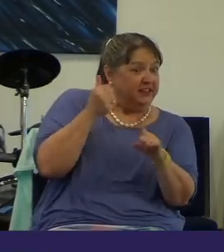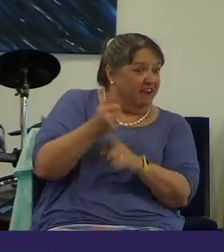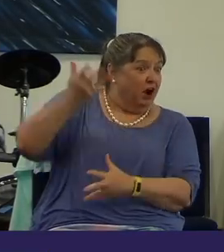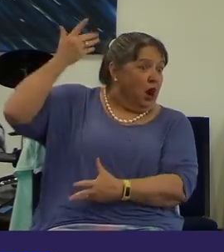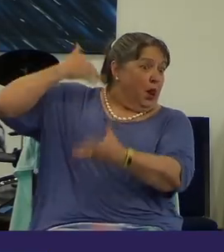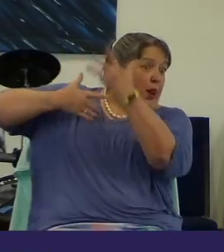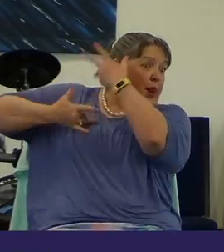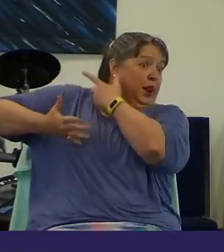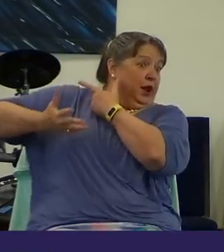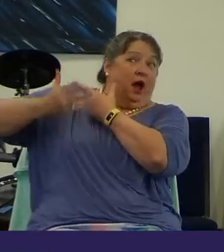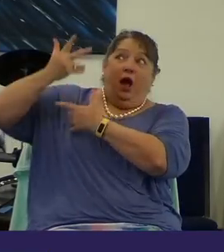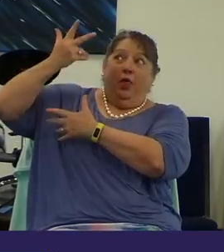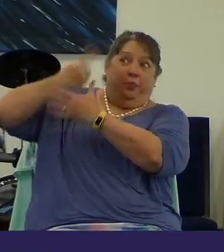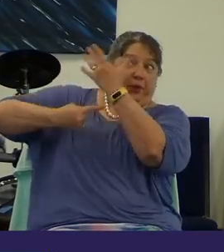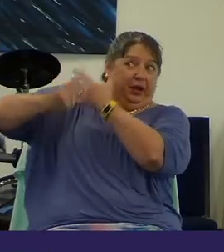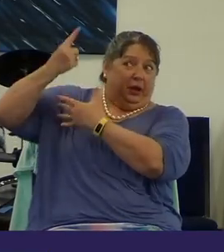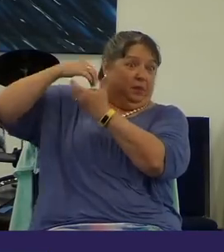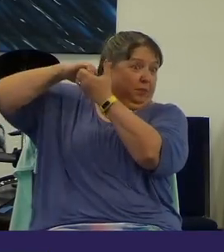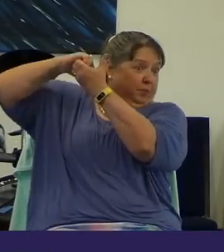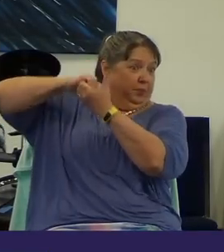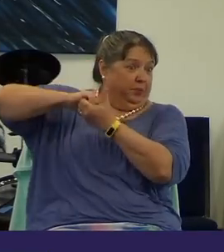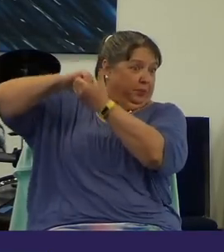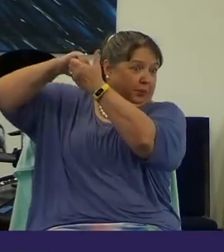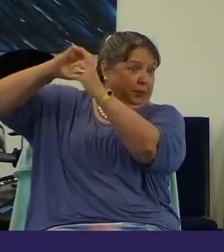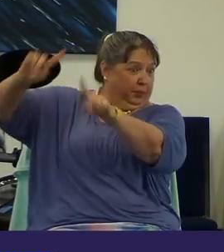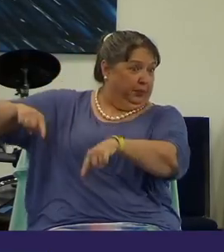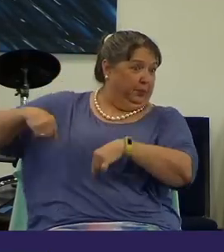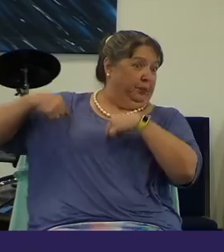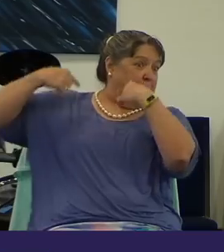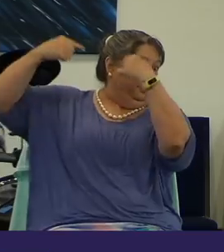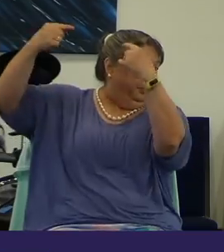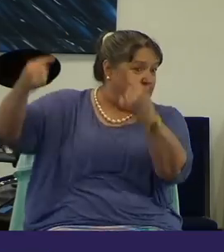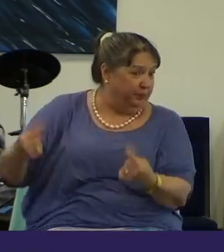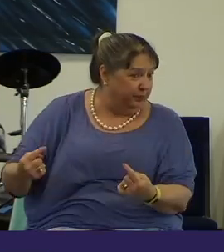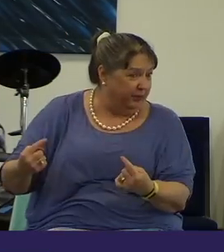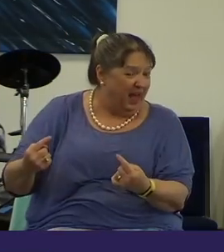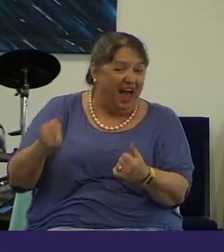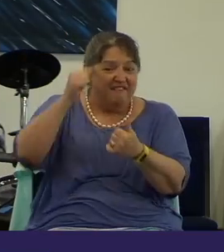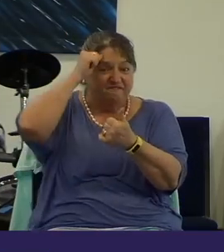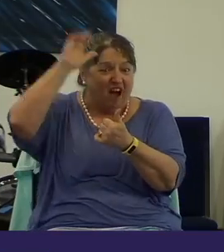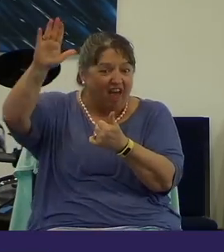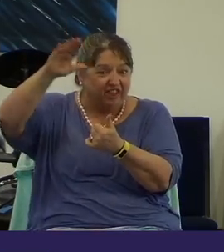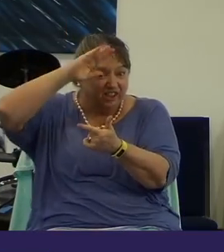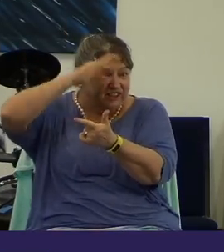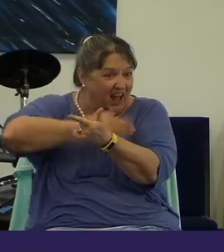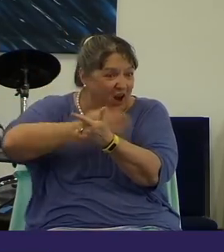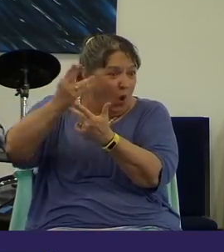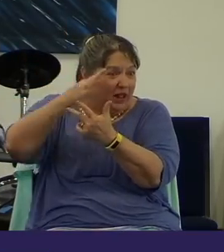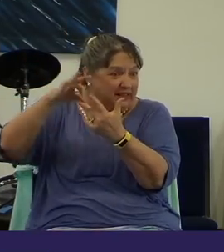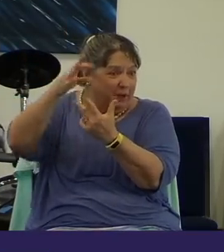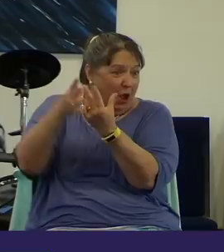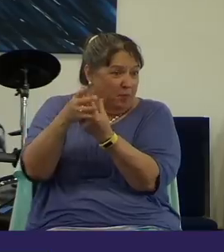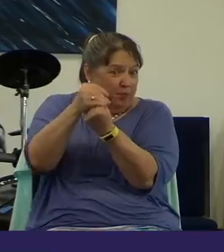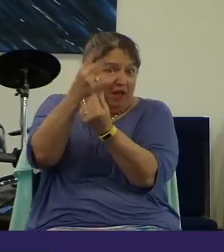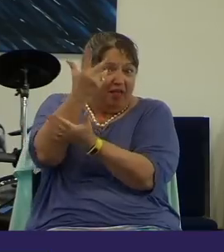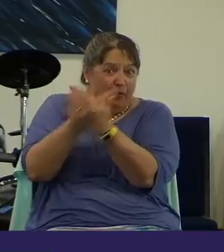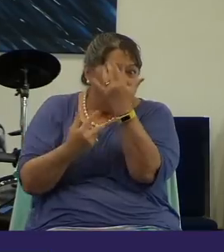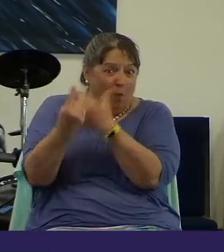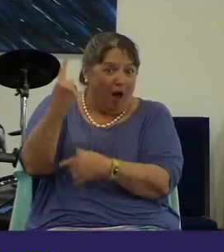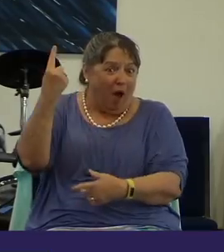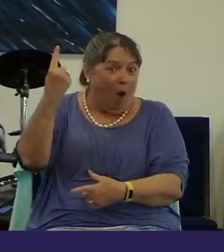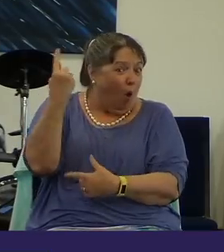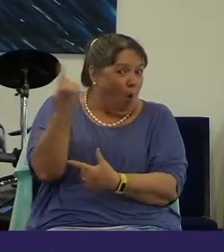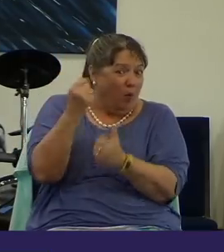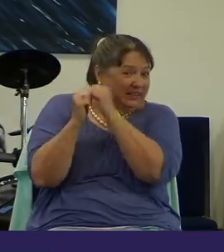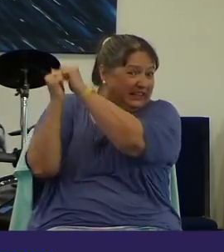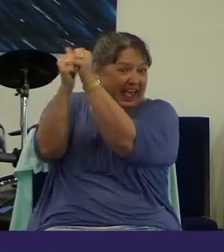world. They always hung out together. There was never a time when they were apart. There was never a time when one was here and one was there. Jesus says in John